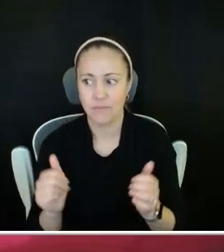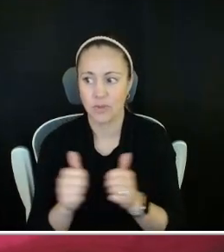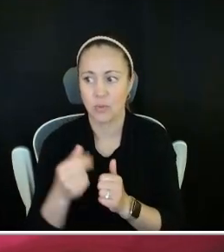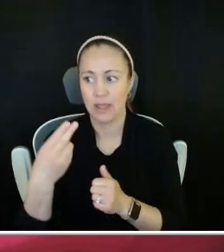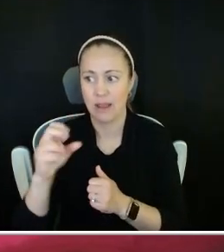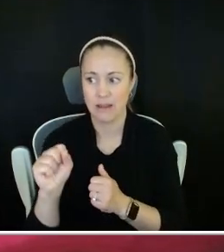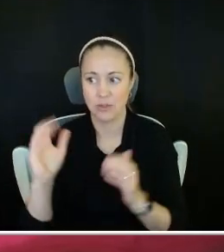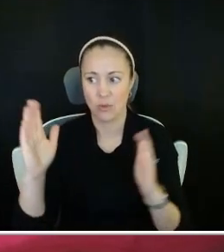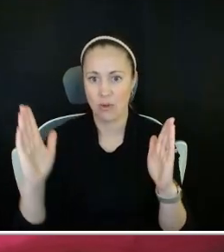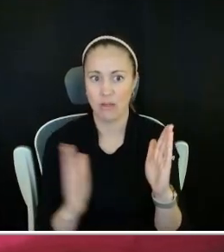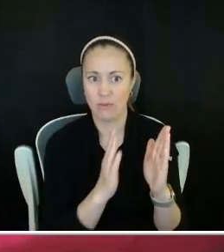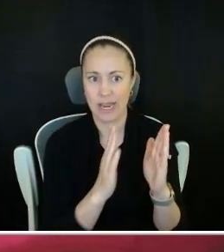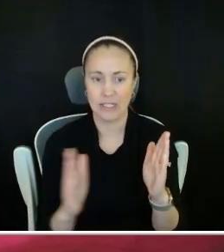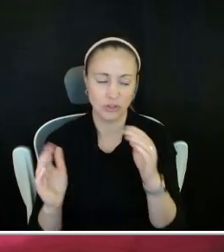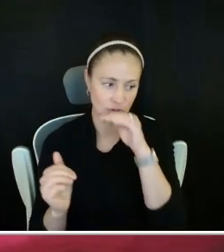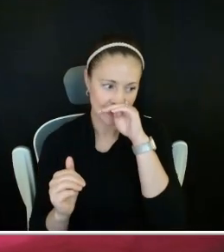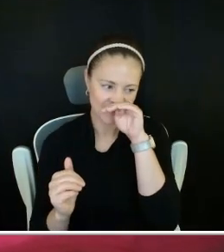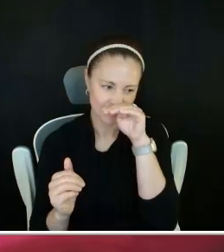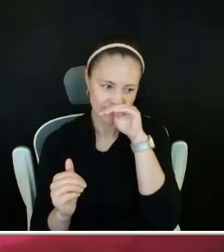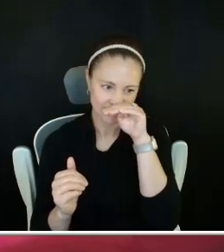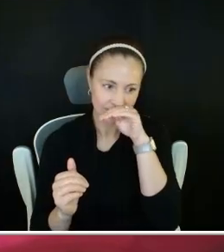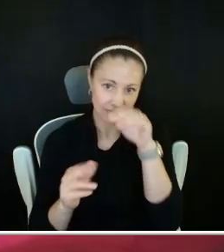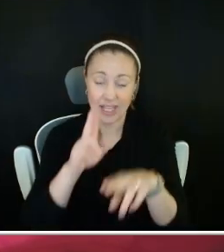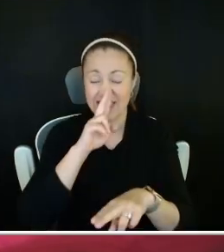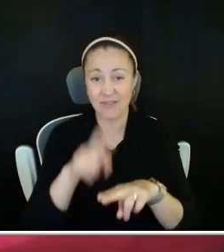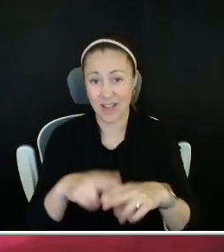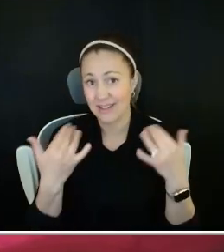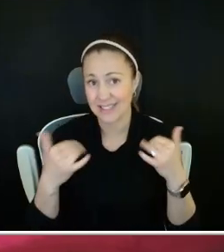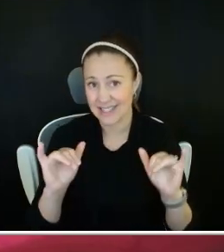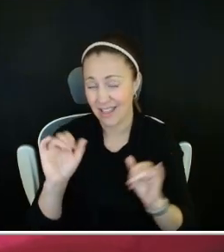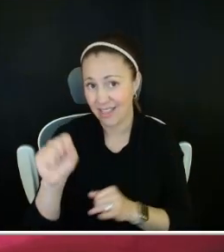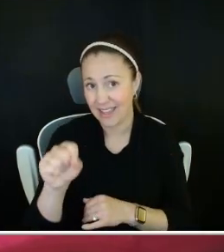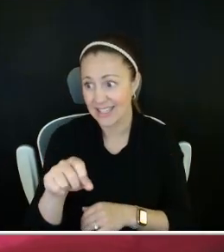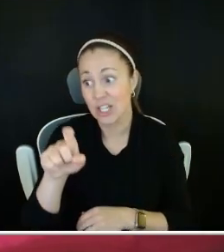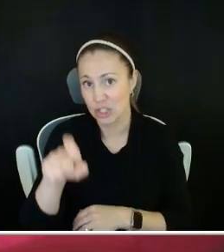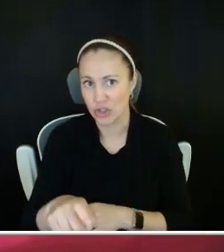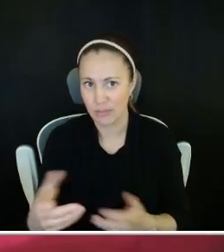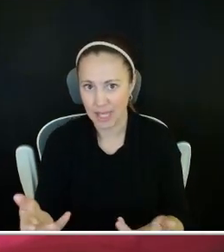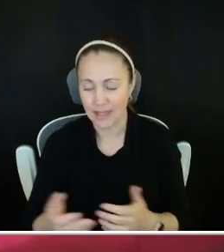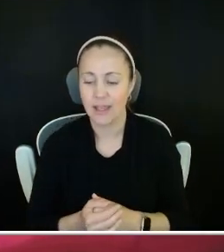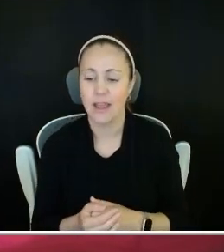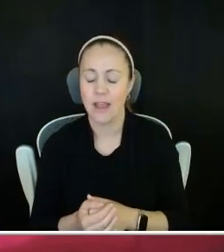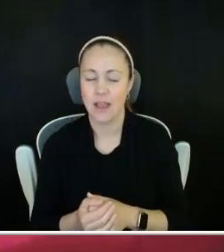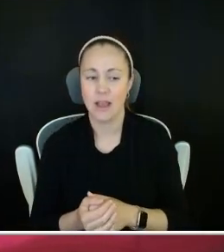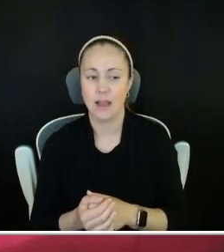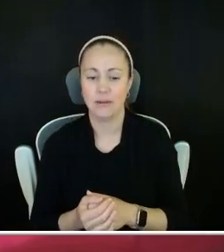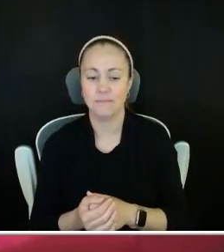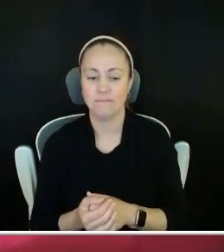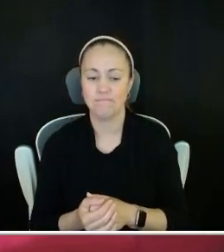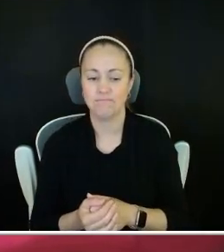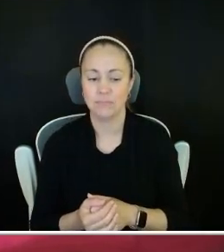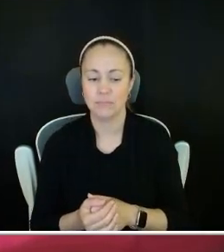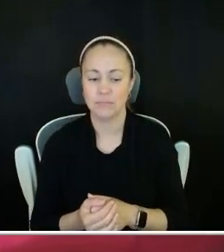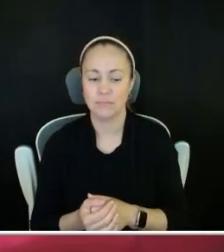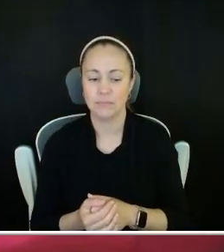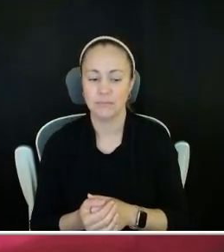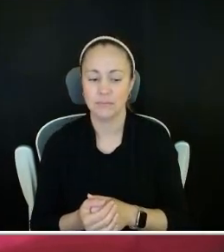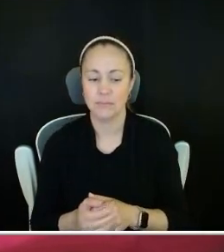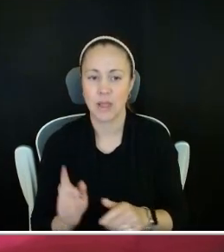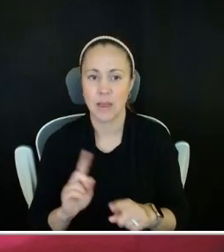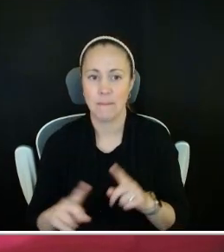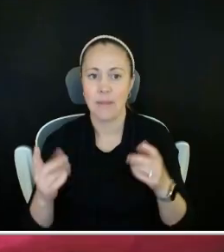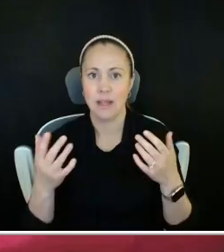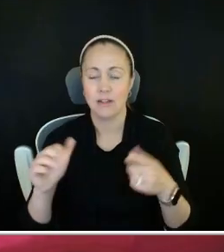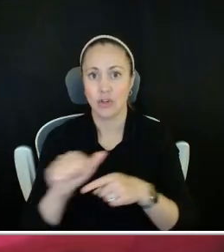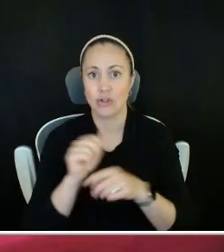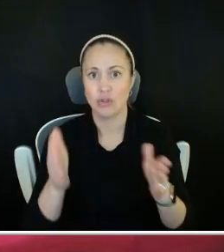ranks, it's fun, which it should be. There is a trainer there, but the trainer